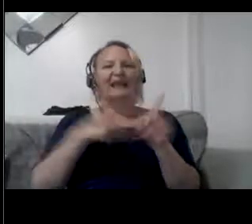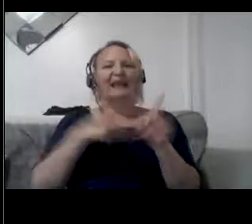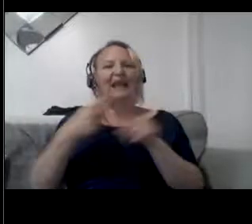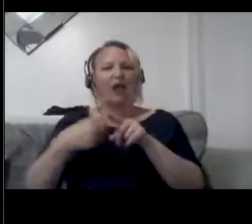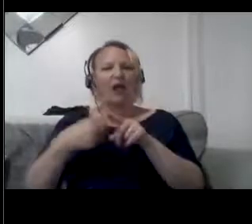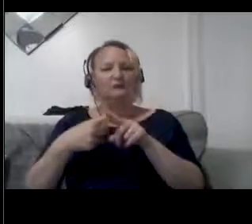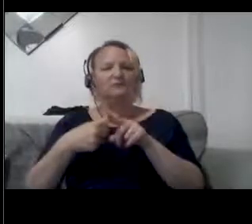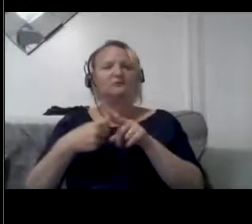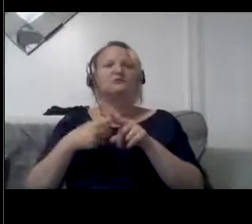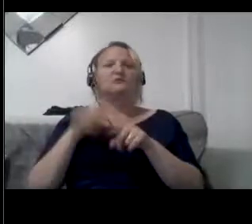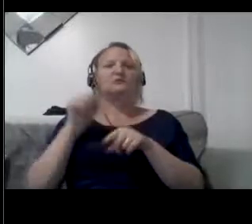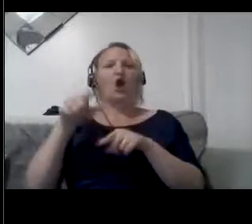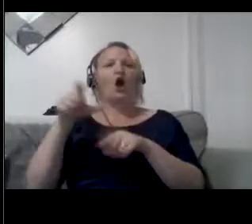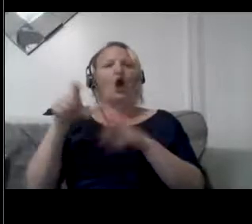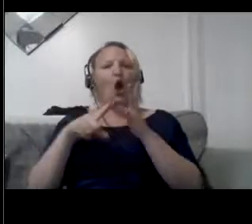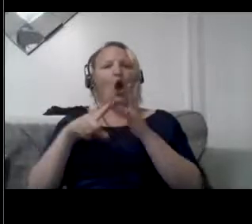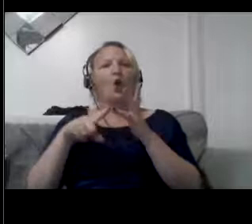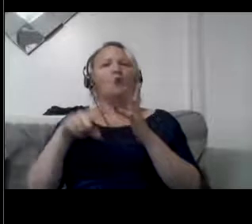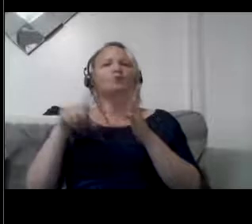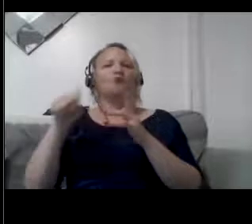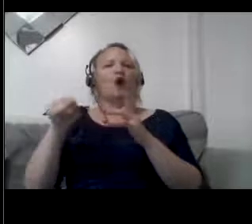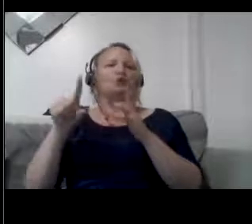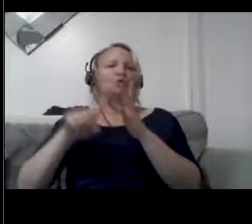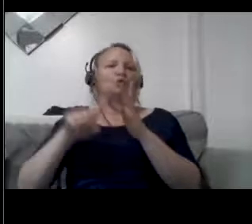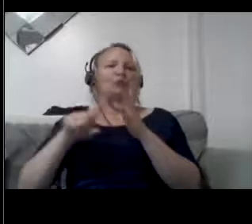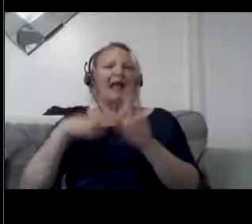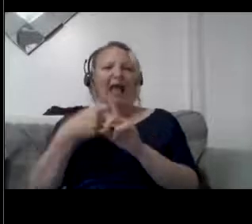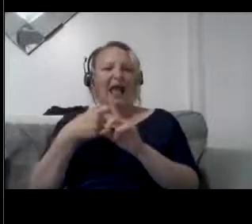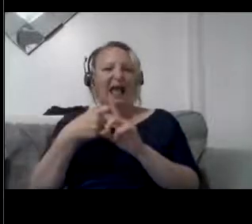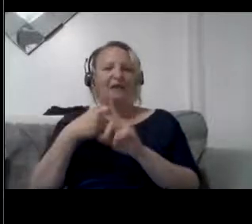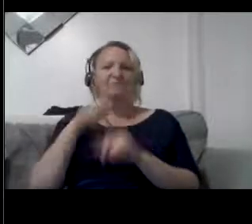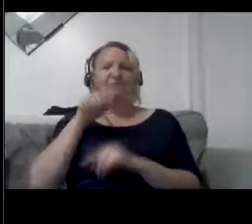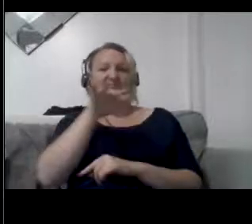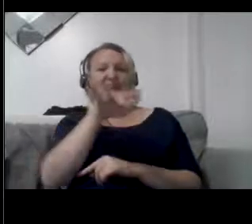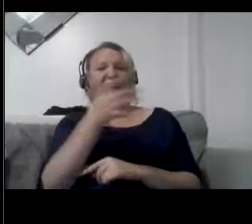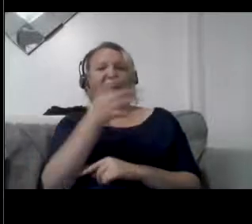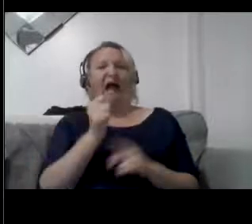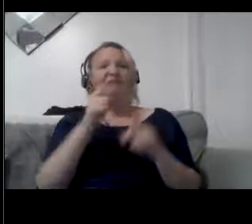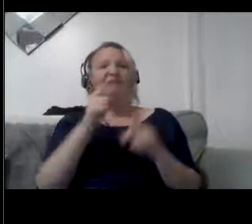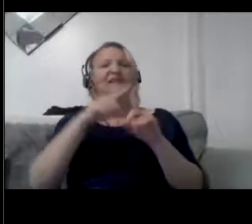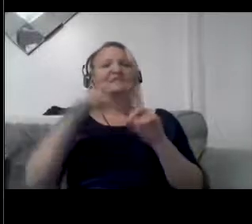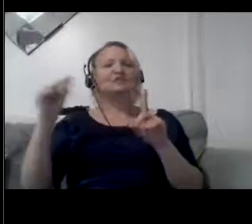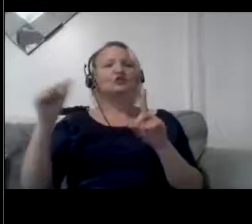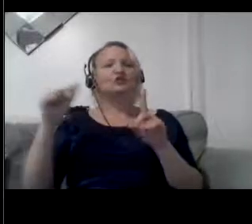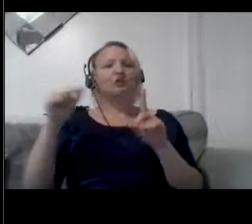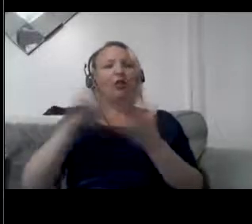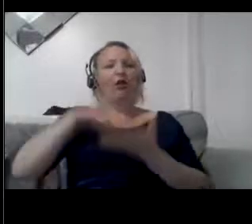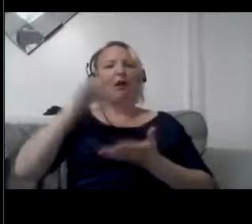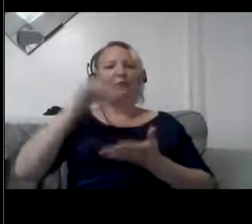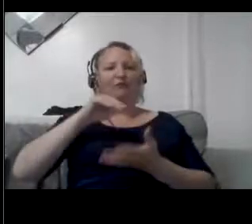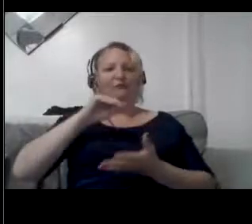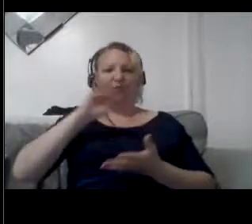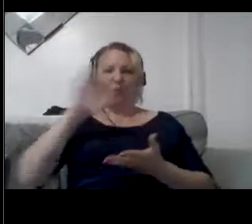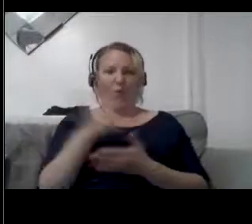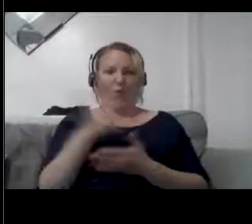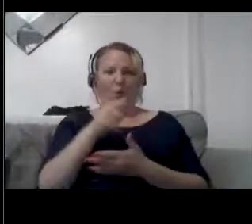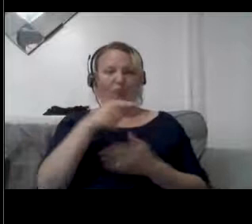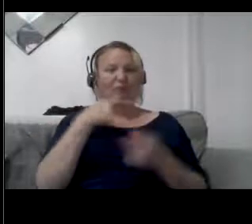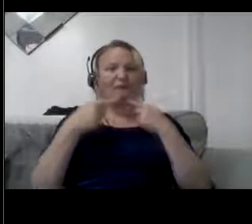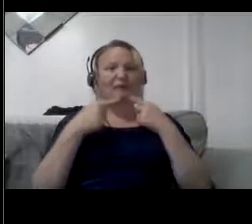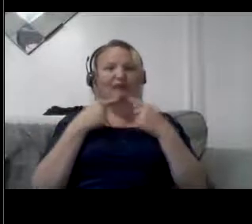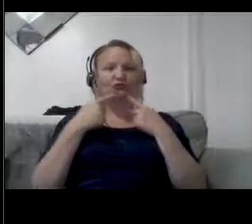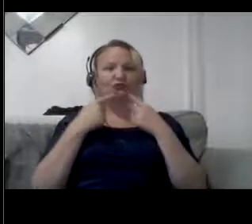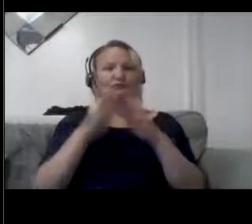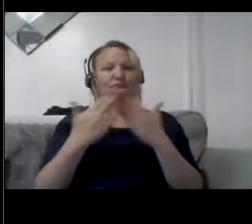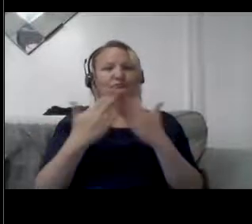www.ltcconsultation.highwaysengland.co.uk. And there you can access a digital copy of all of our consultation materials. Okay, so we're going to take a